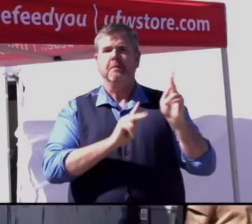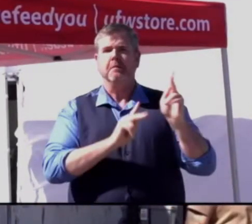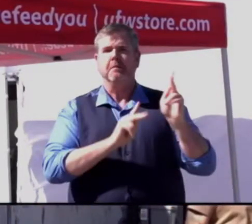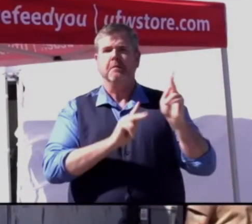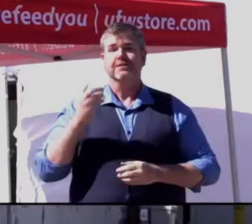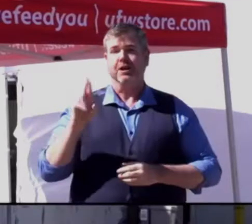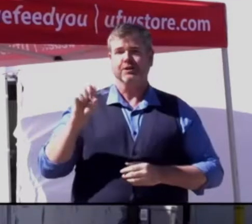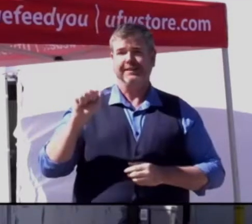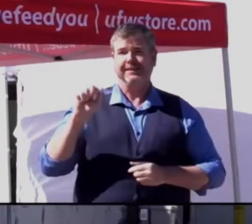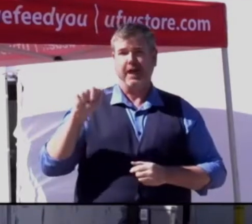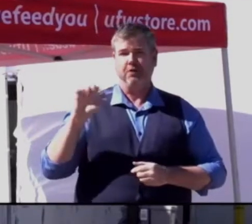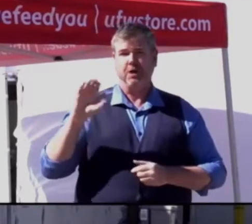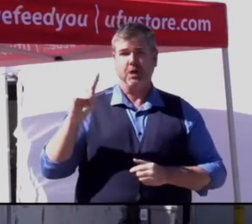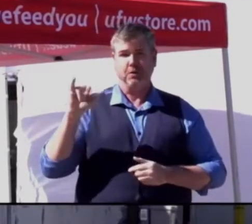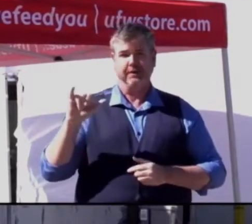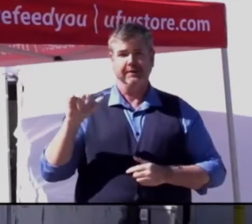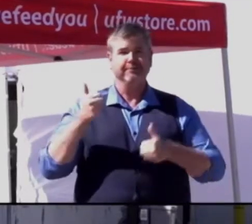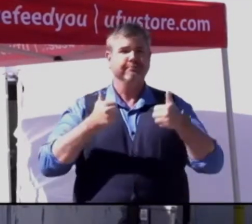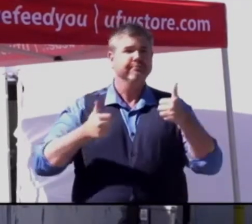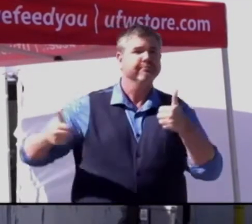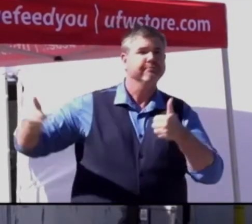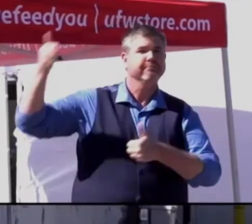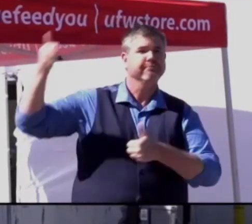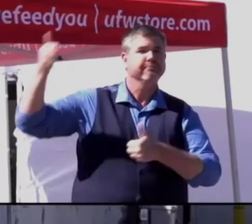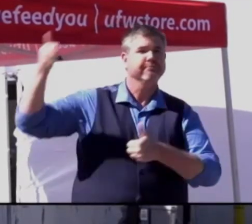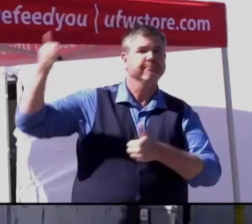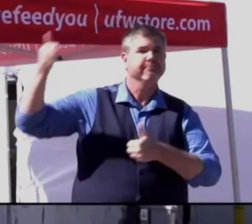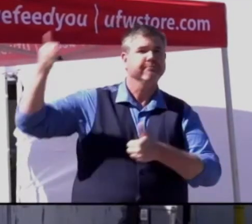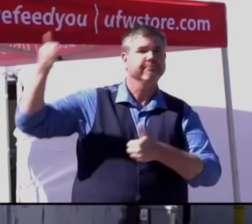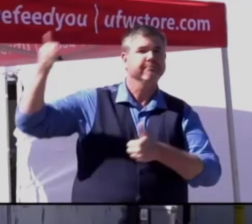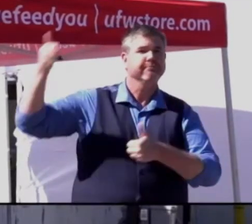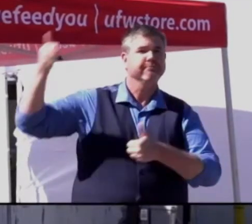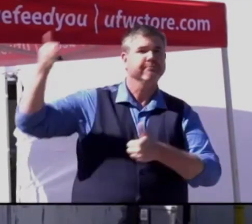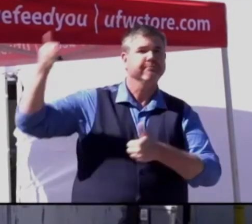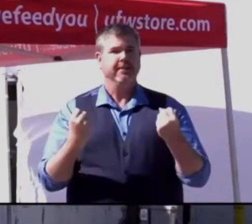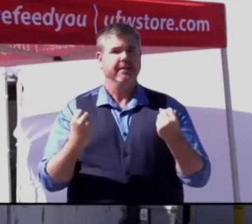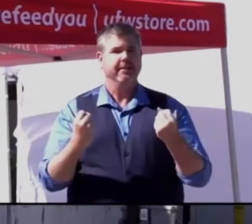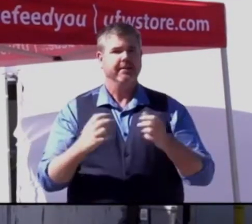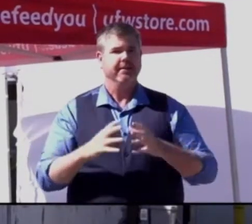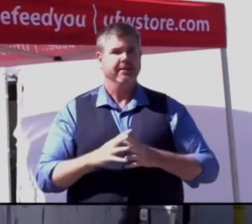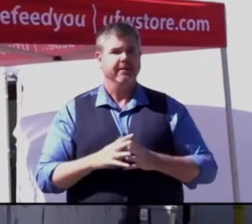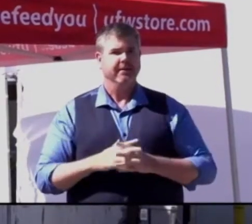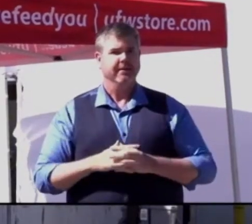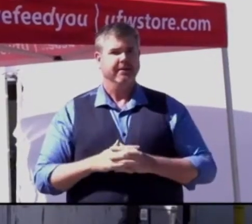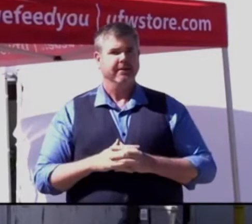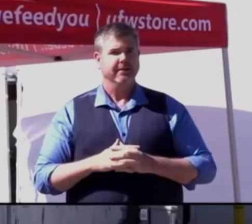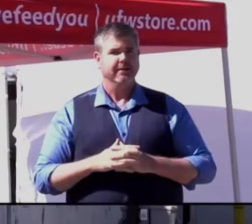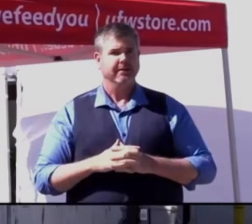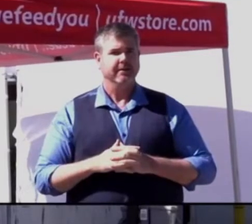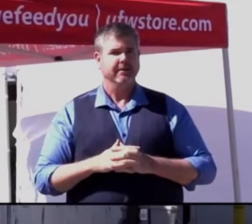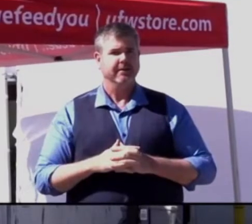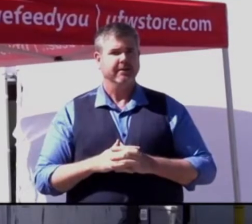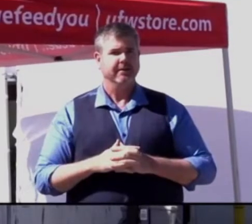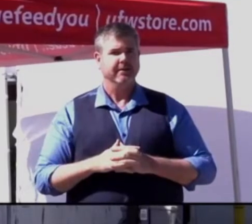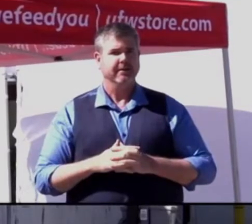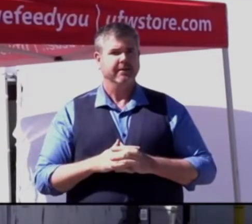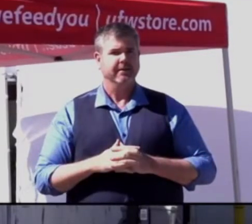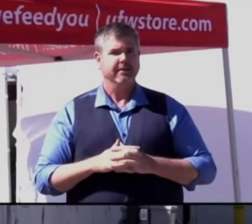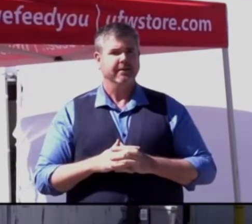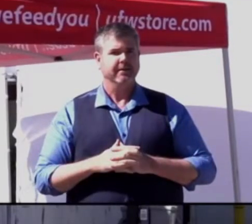and Director of Public Health in the County of Santa Clara. Dr. Marty Fenstersheib, COVID-19 and